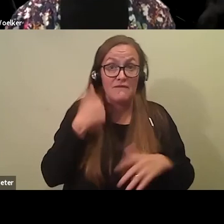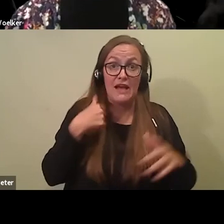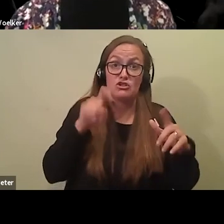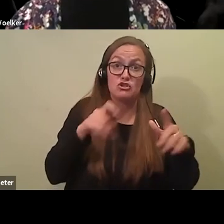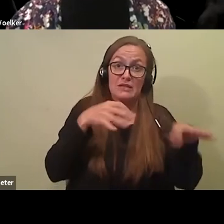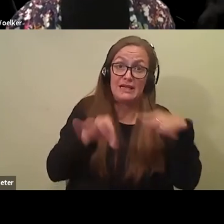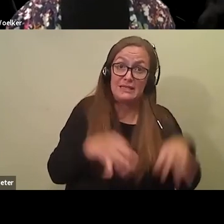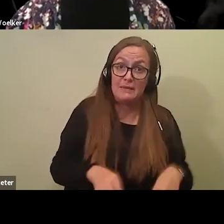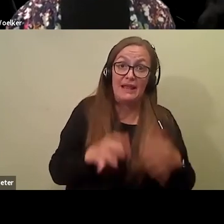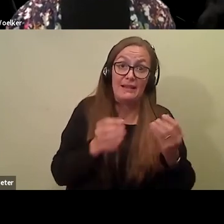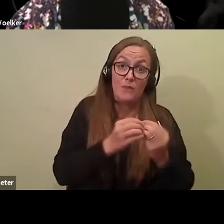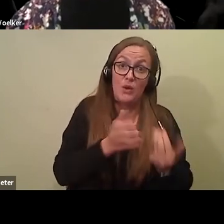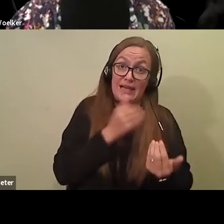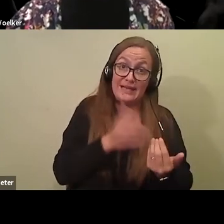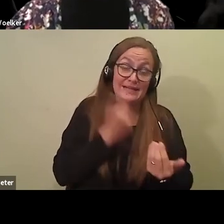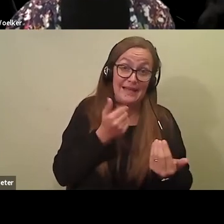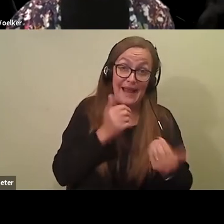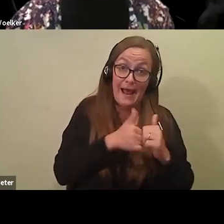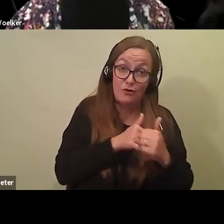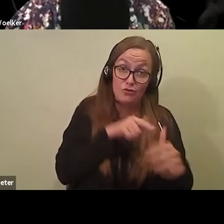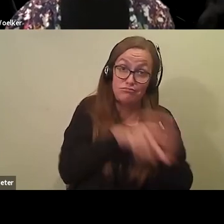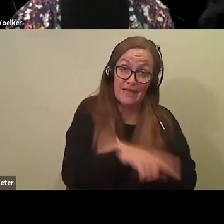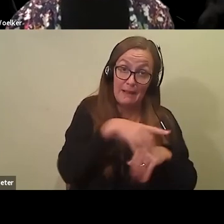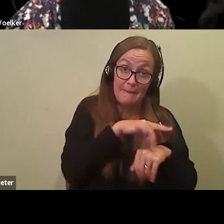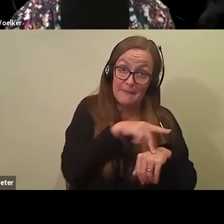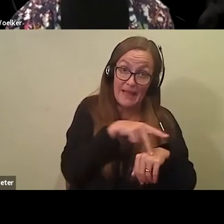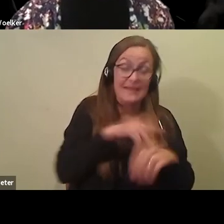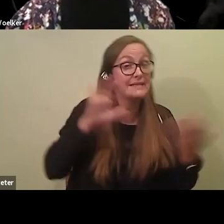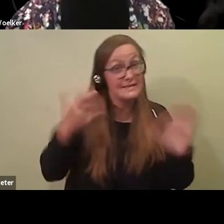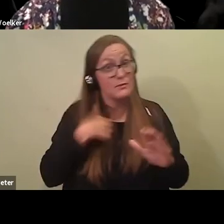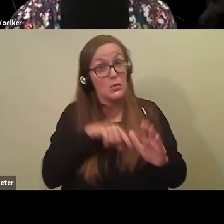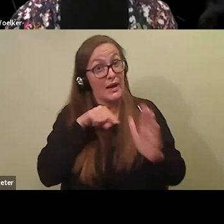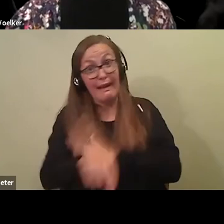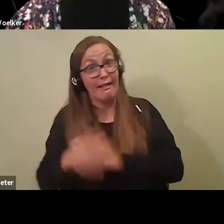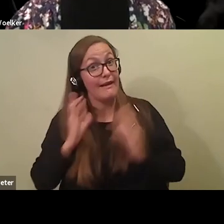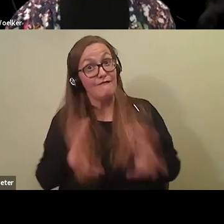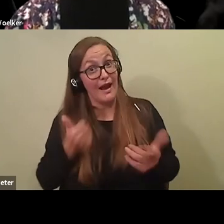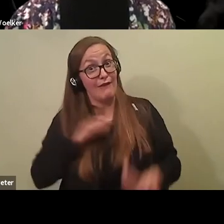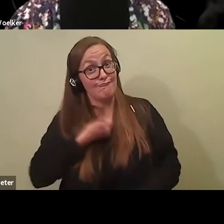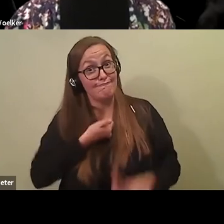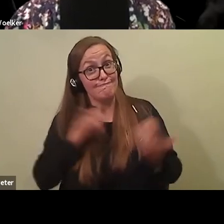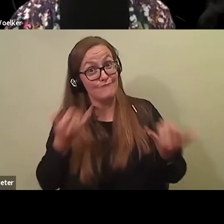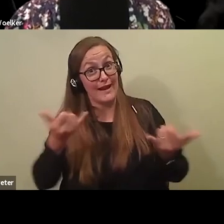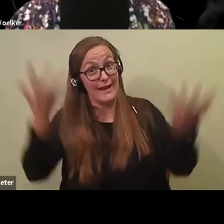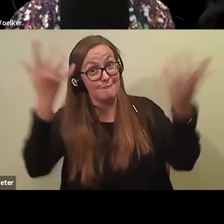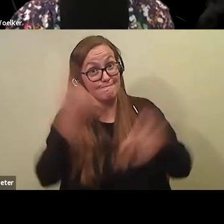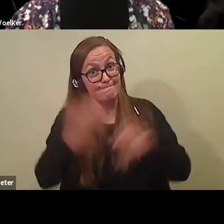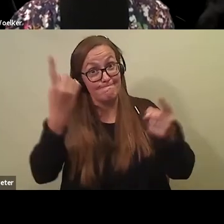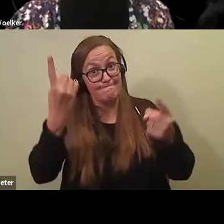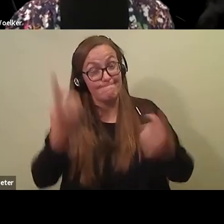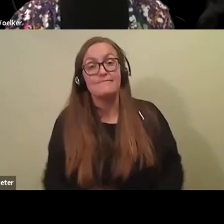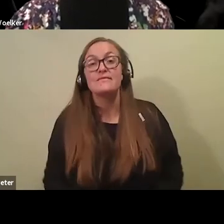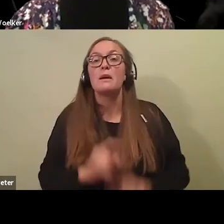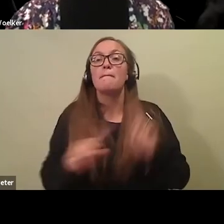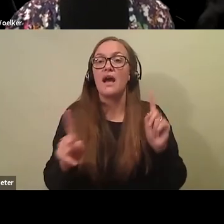seem to be killing it just fine without much ado, right? But basically, imagine the